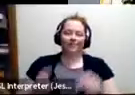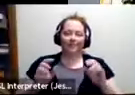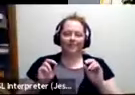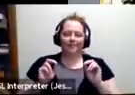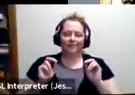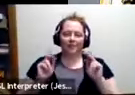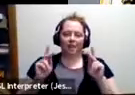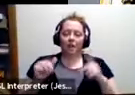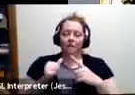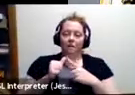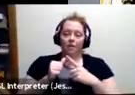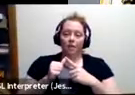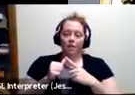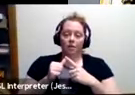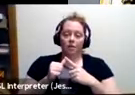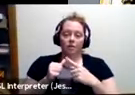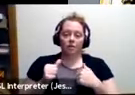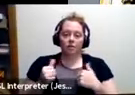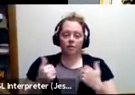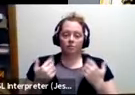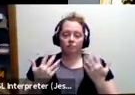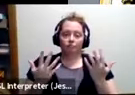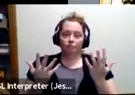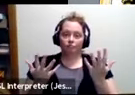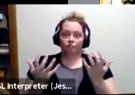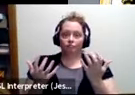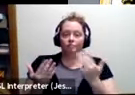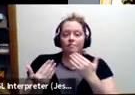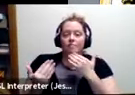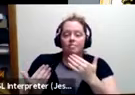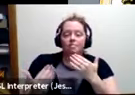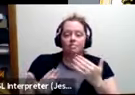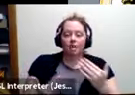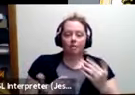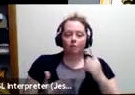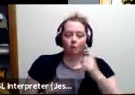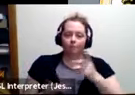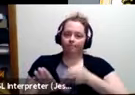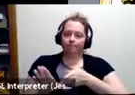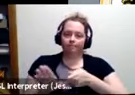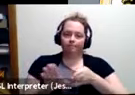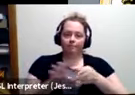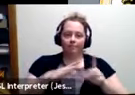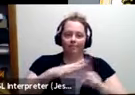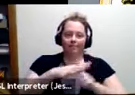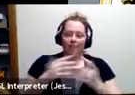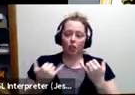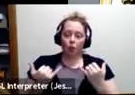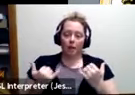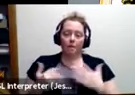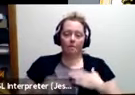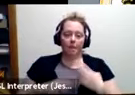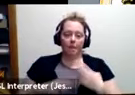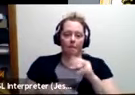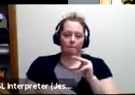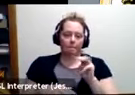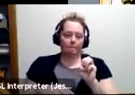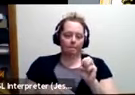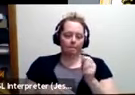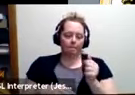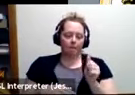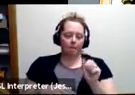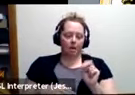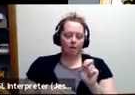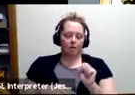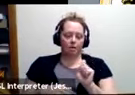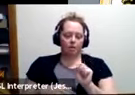Well, first of all, I just want to thank you all for being here today. My name is Megan Stanley. I'm the Executive